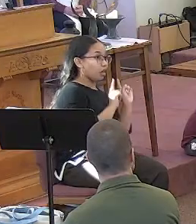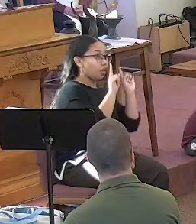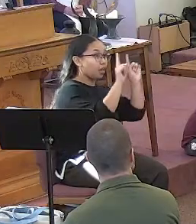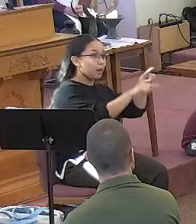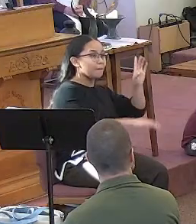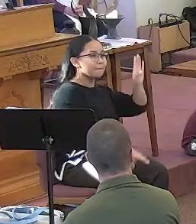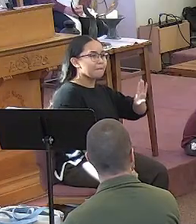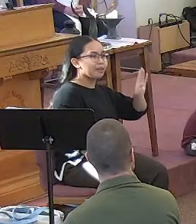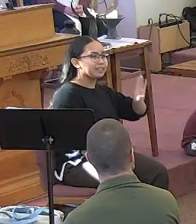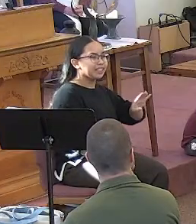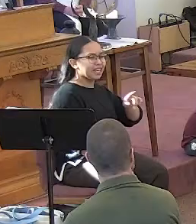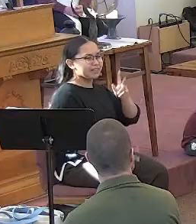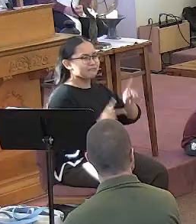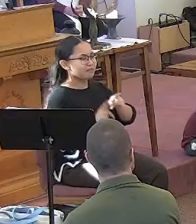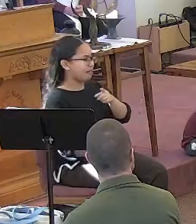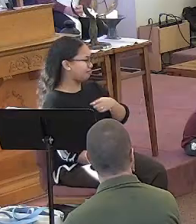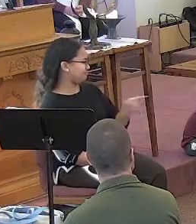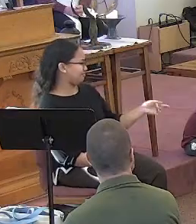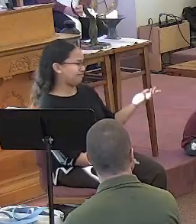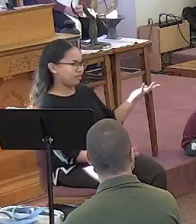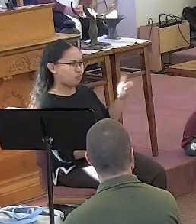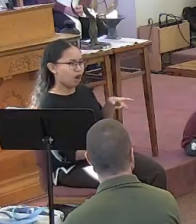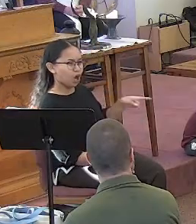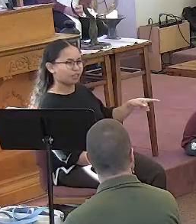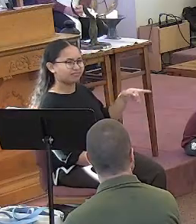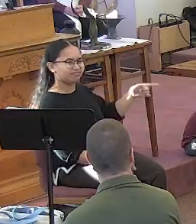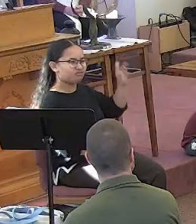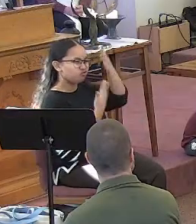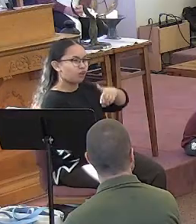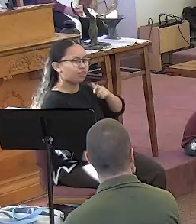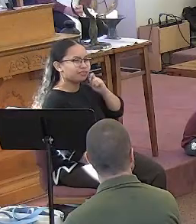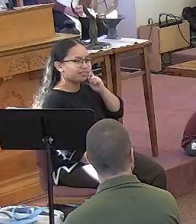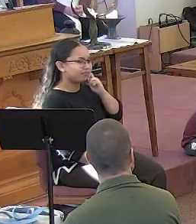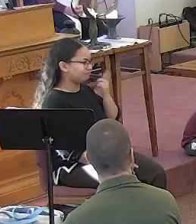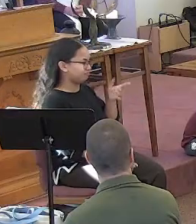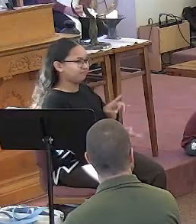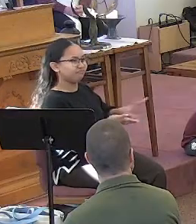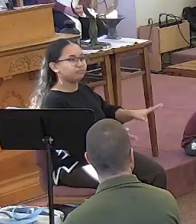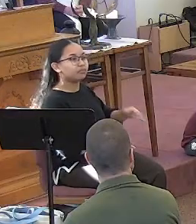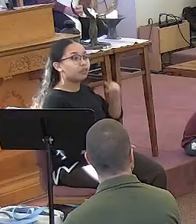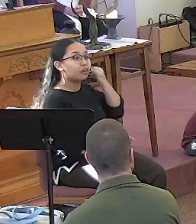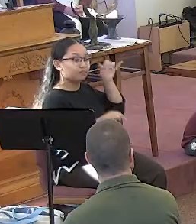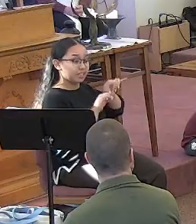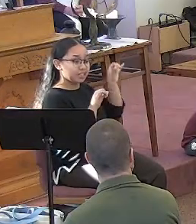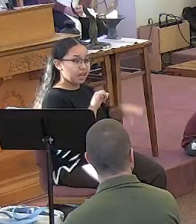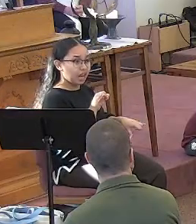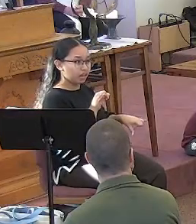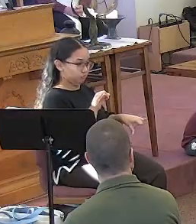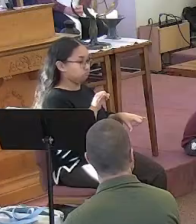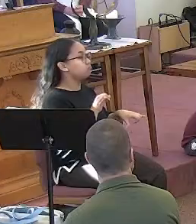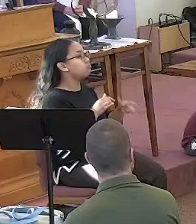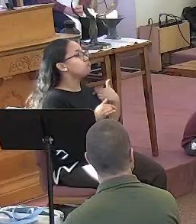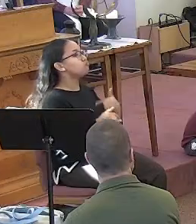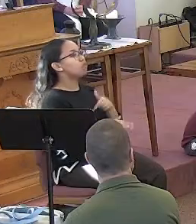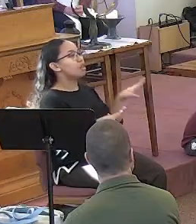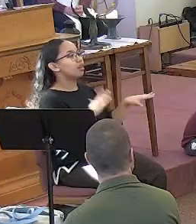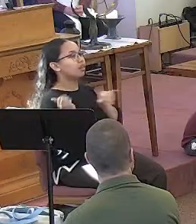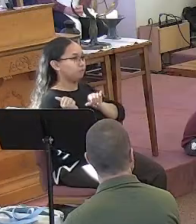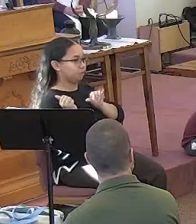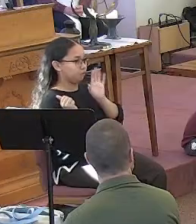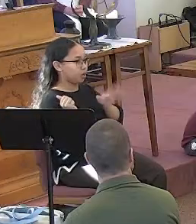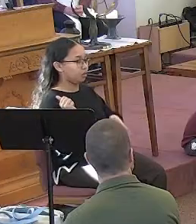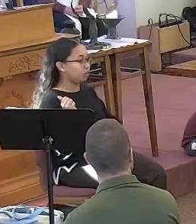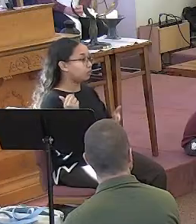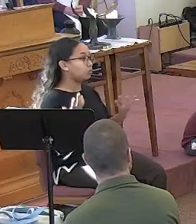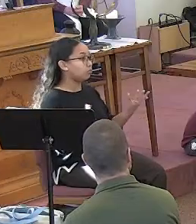said, "We don't want her here. She's dark. She doesn't belong. If she stays, we'll all go."